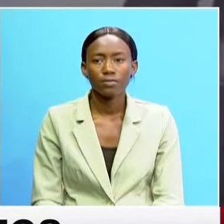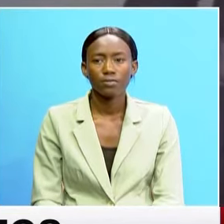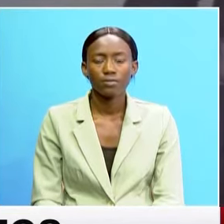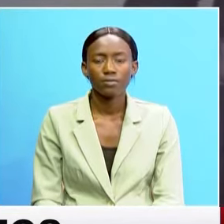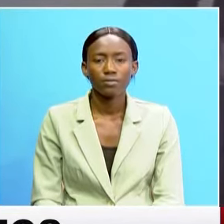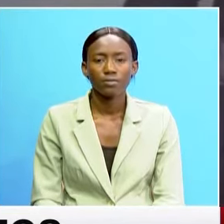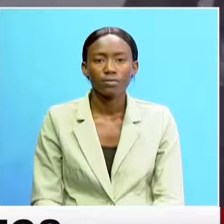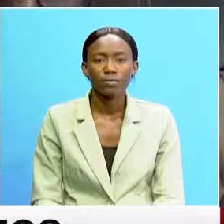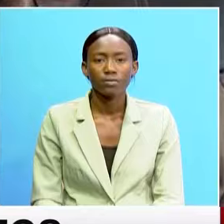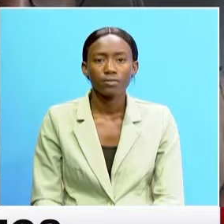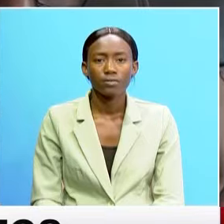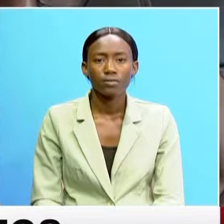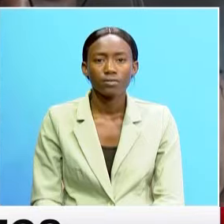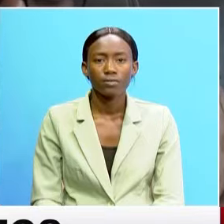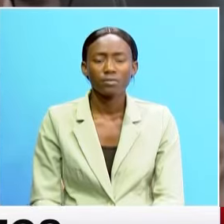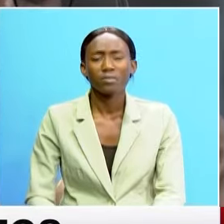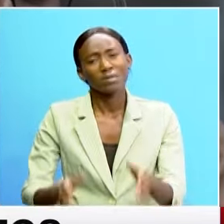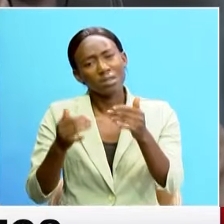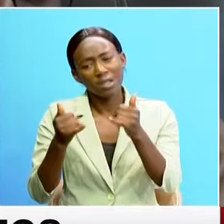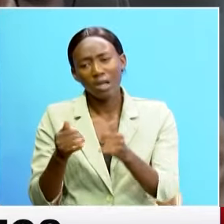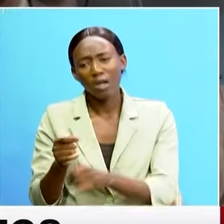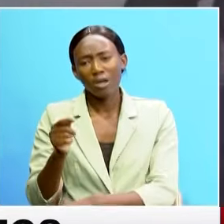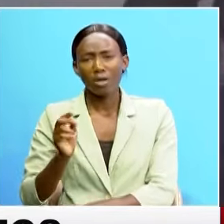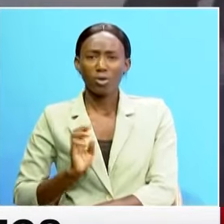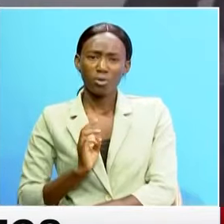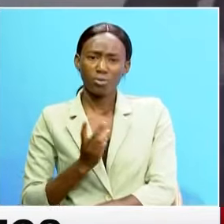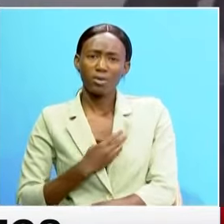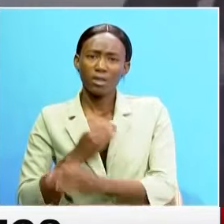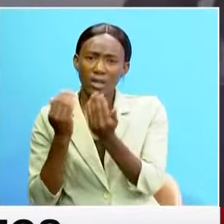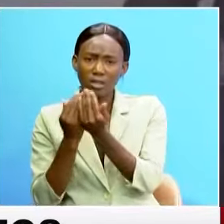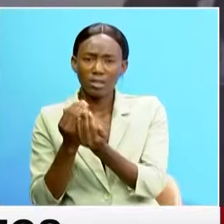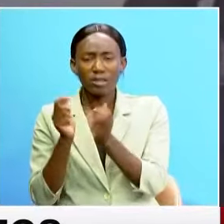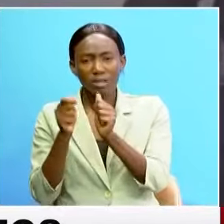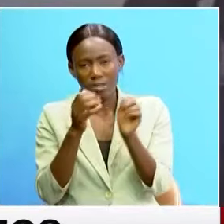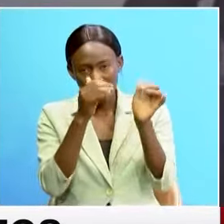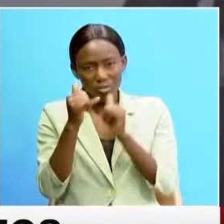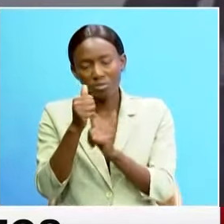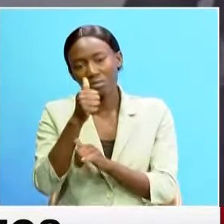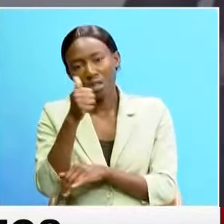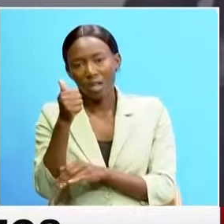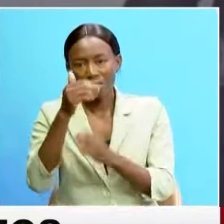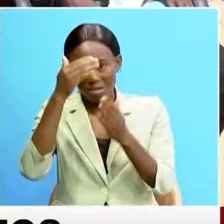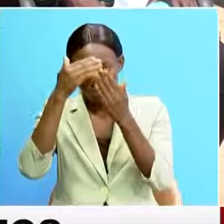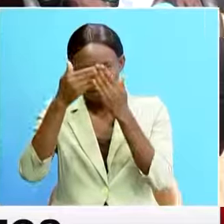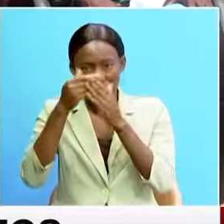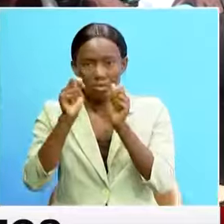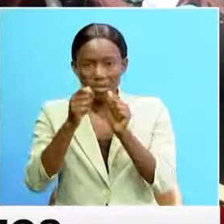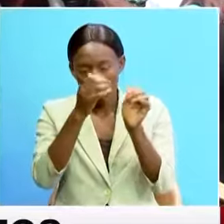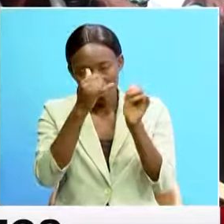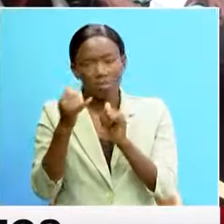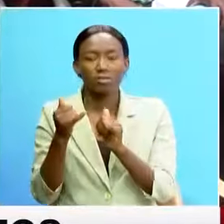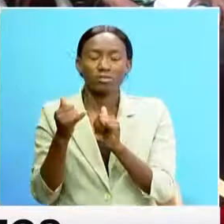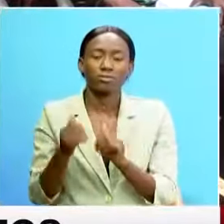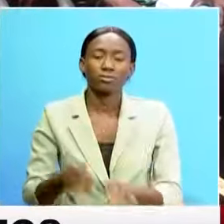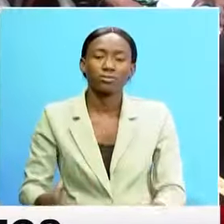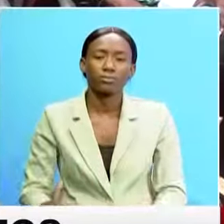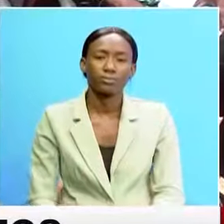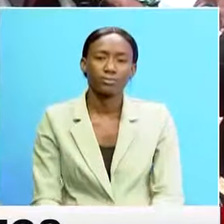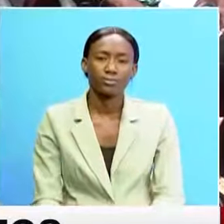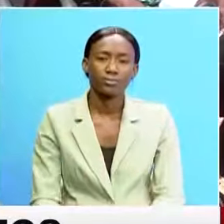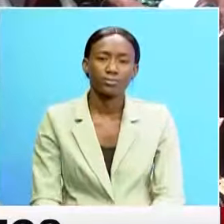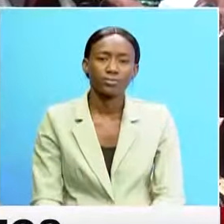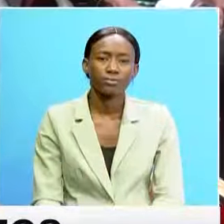officers and courses that are competitive also for the inmates. Daniel Billy for Zanis